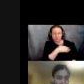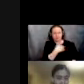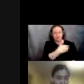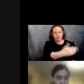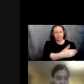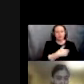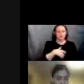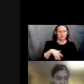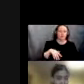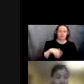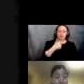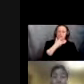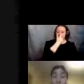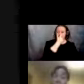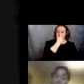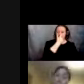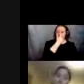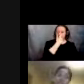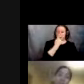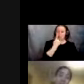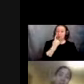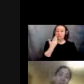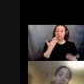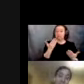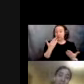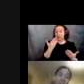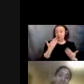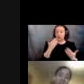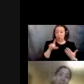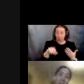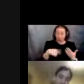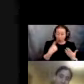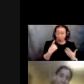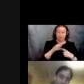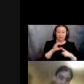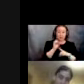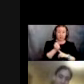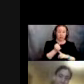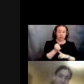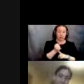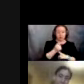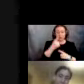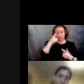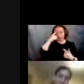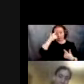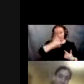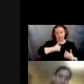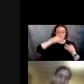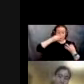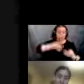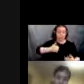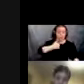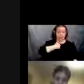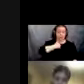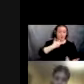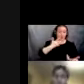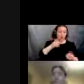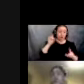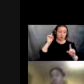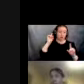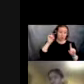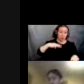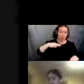one, possibly the only case of voluntarily entering the camps was Isamu Noguchi, the sculptor, who